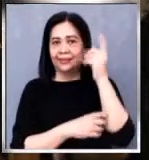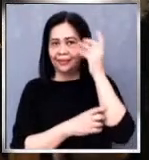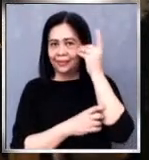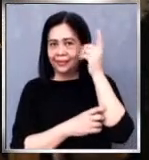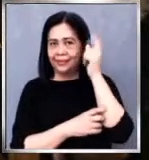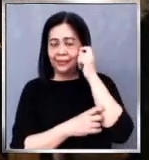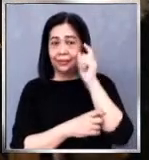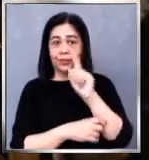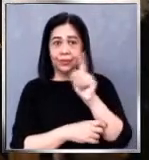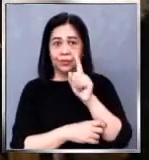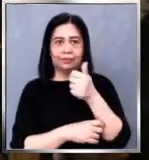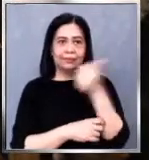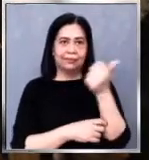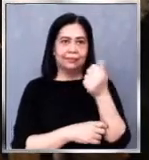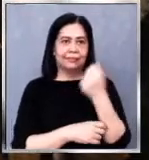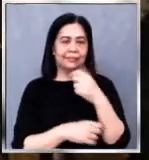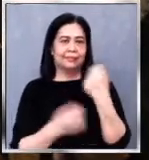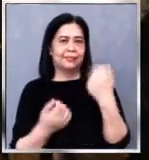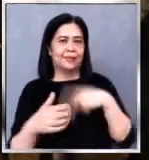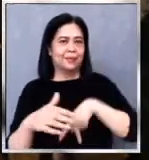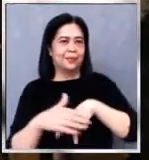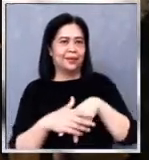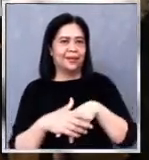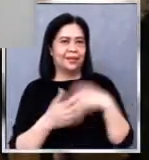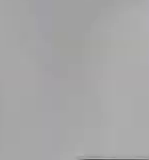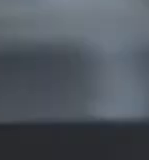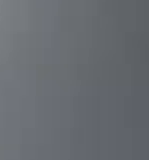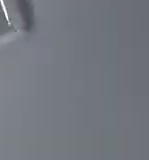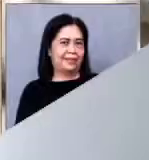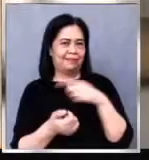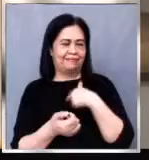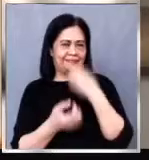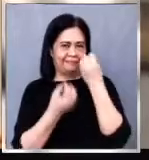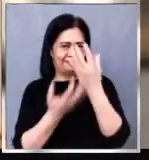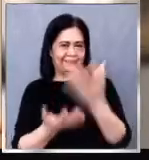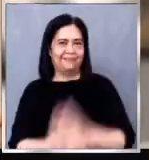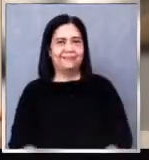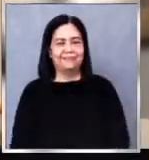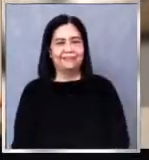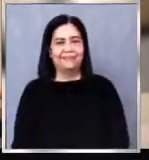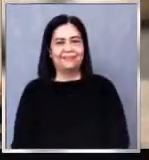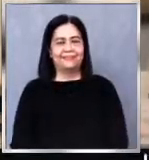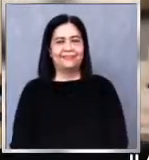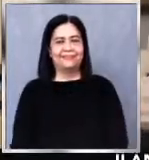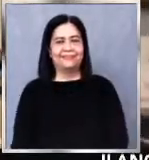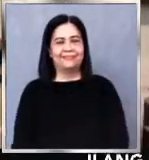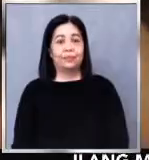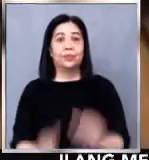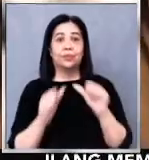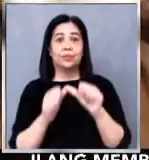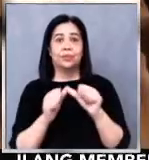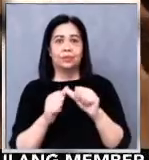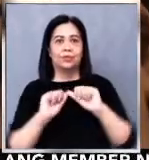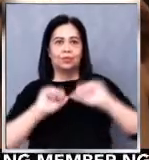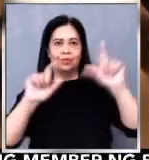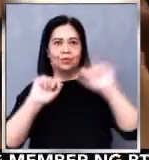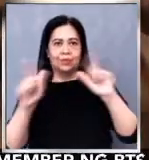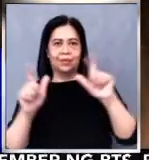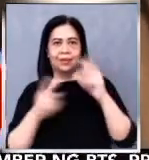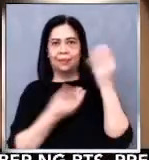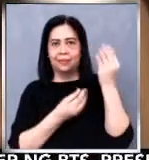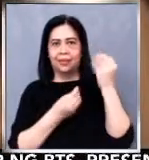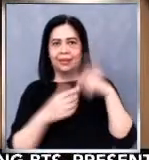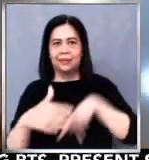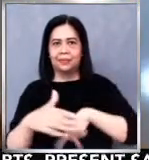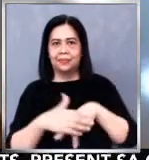at ang ilang preggy updates ni Jen sa aking chika. tuloy-tuloy ang vlog update sa pregnancy journey ni